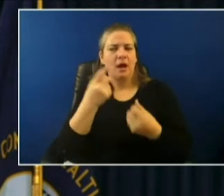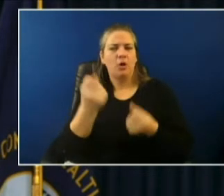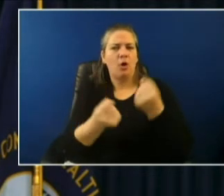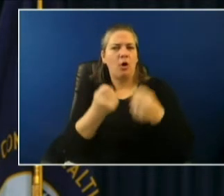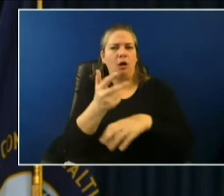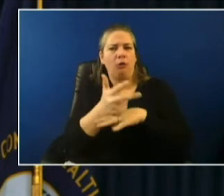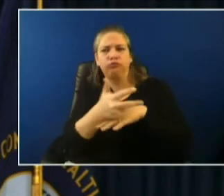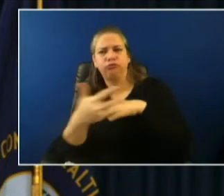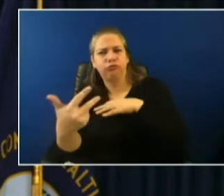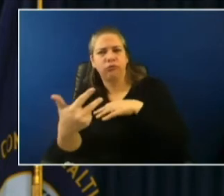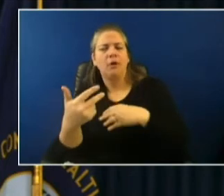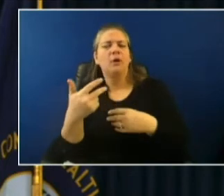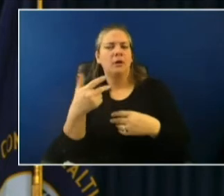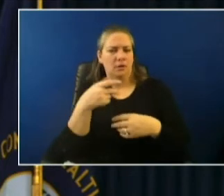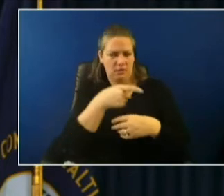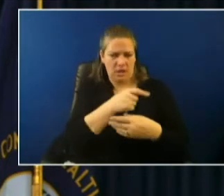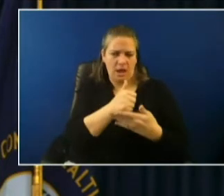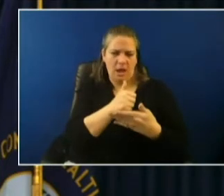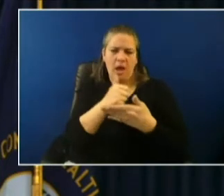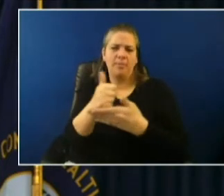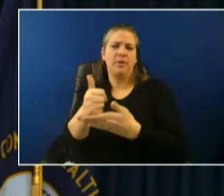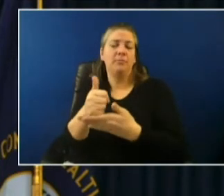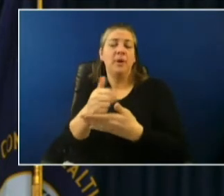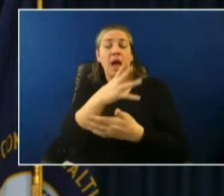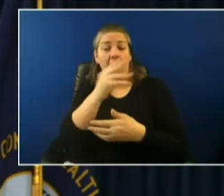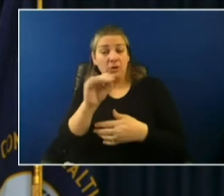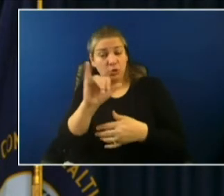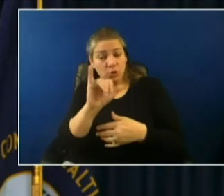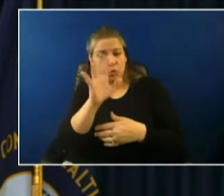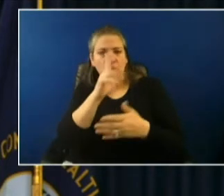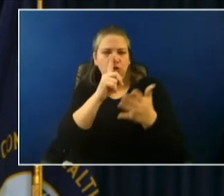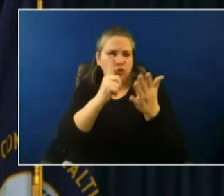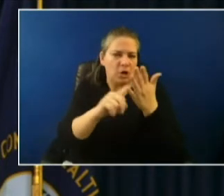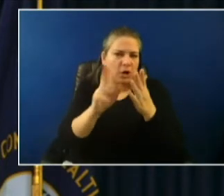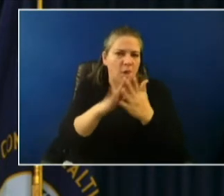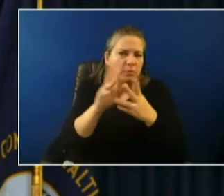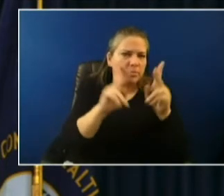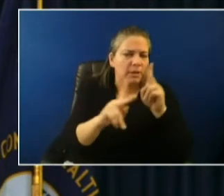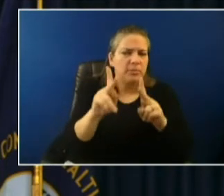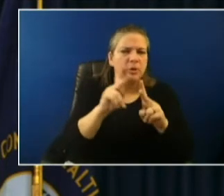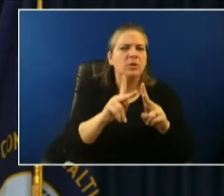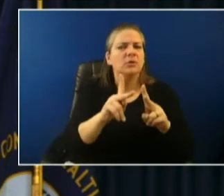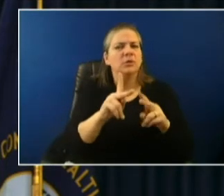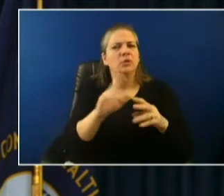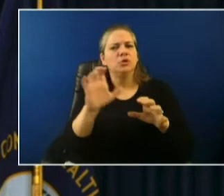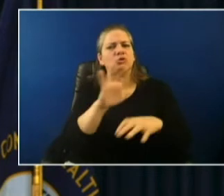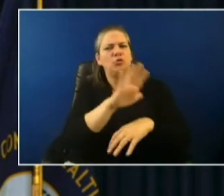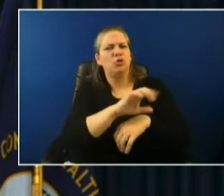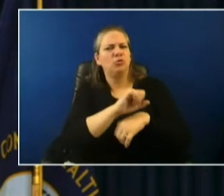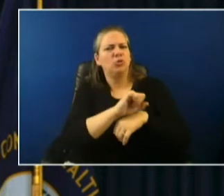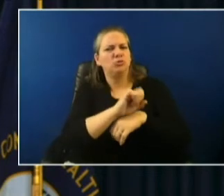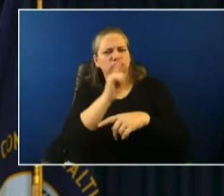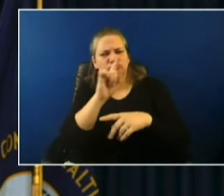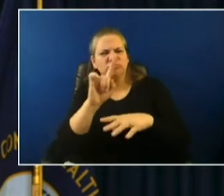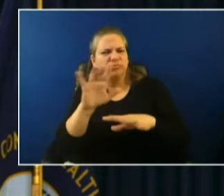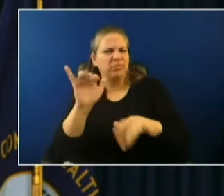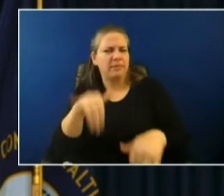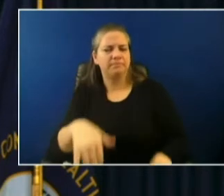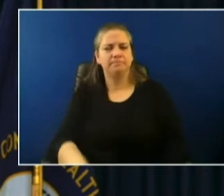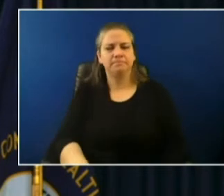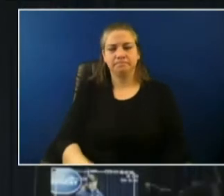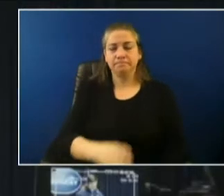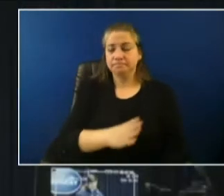transition to wellness checks and other parts of the mission of the Guard. Austin Horn.